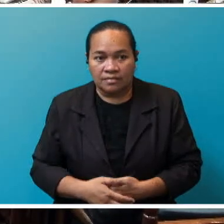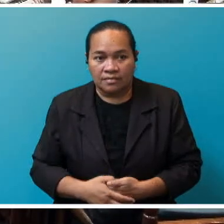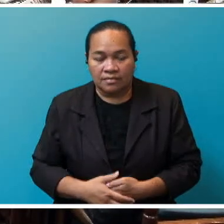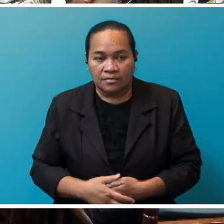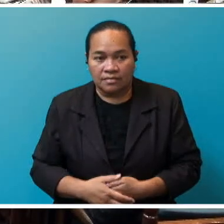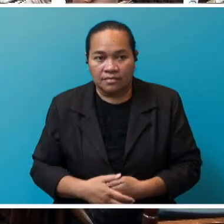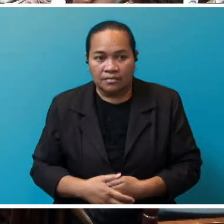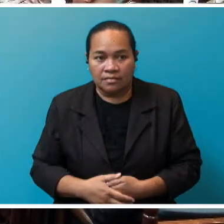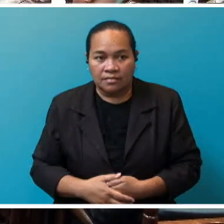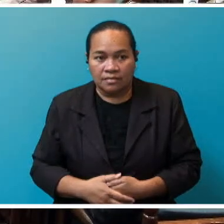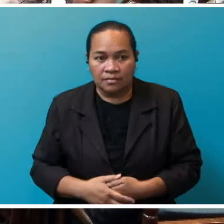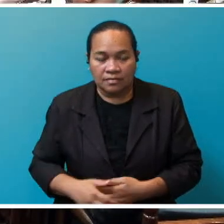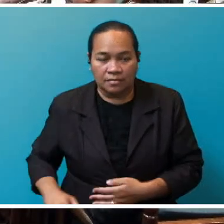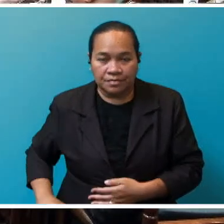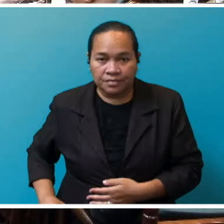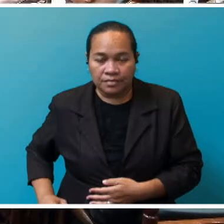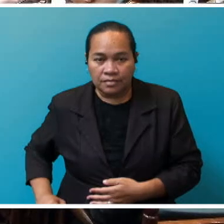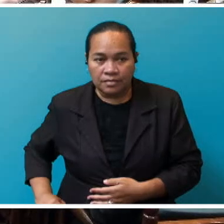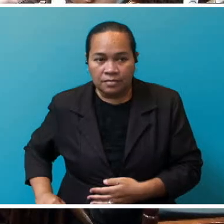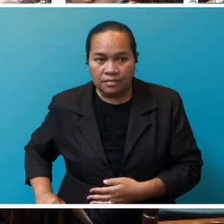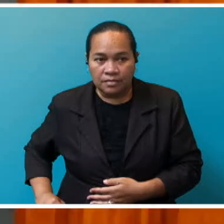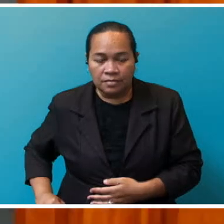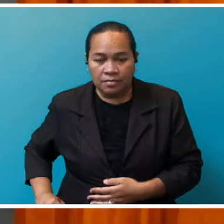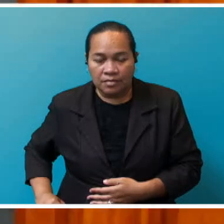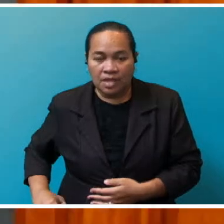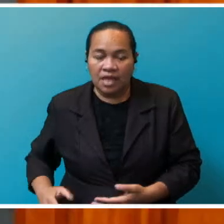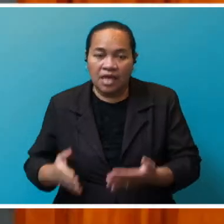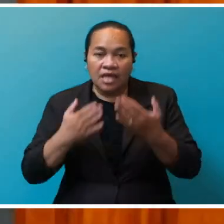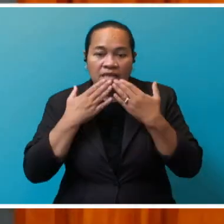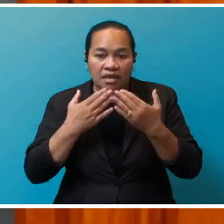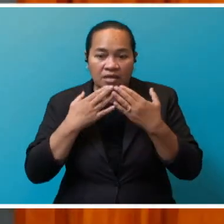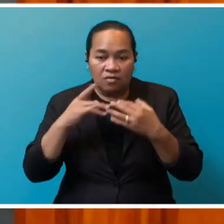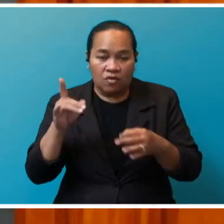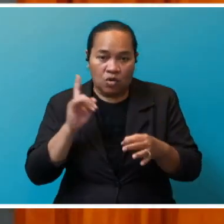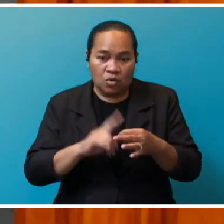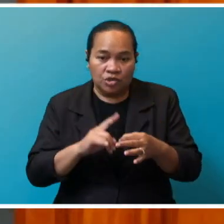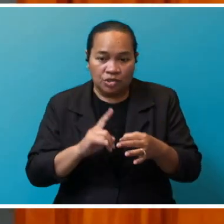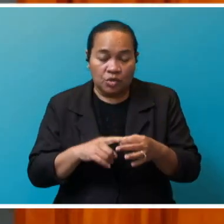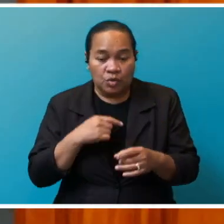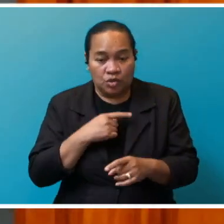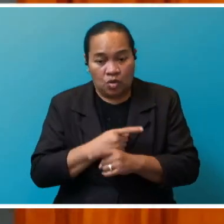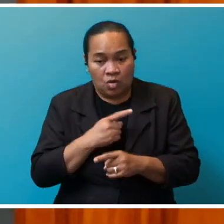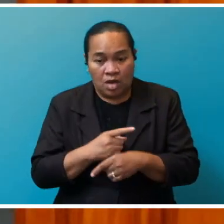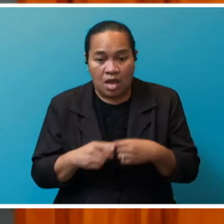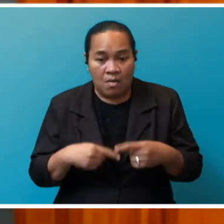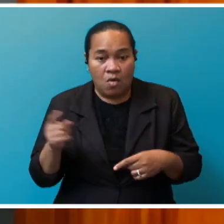Thank you, Honourable Speaker, sir. Thank you, Honourable Member, for the question. We're talking about